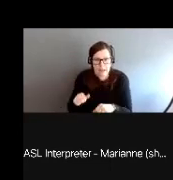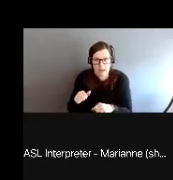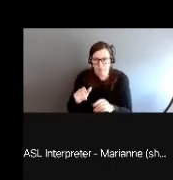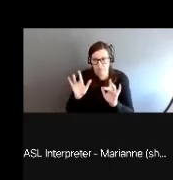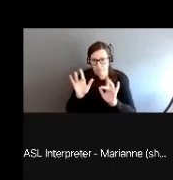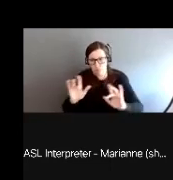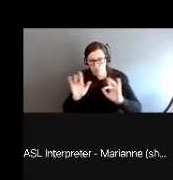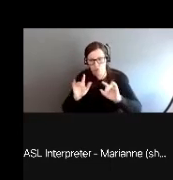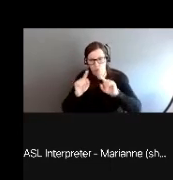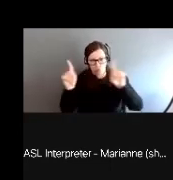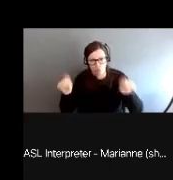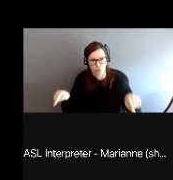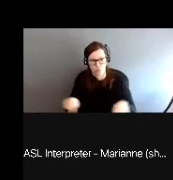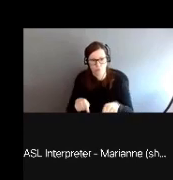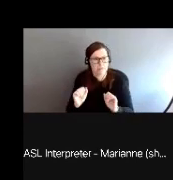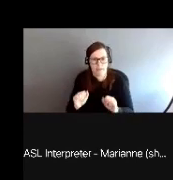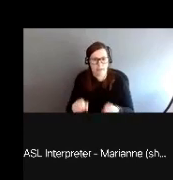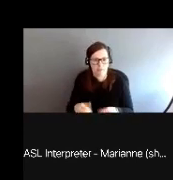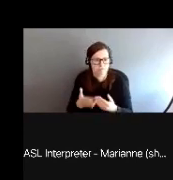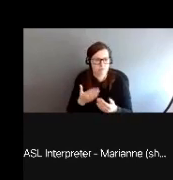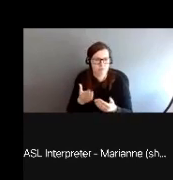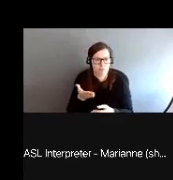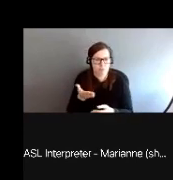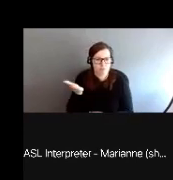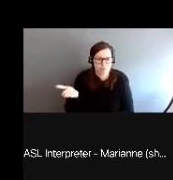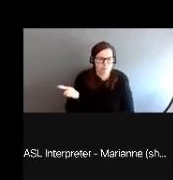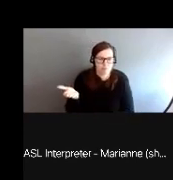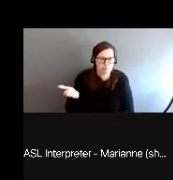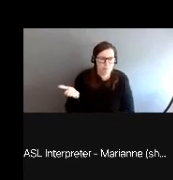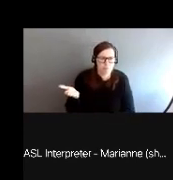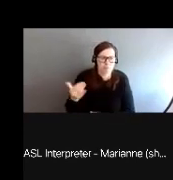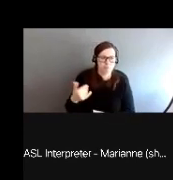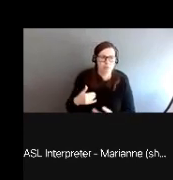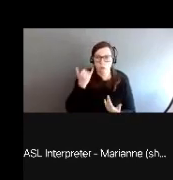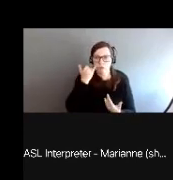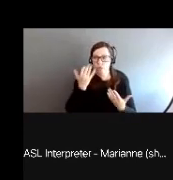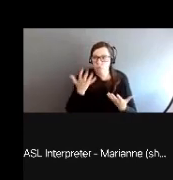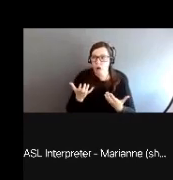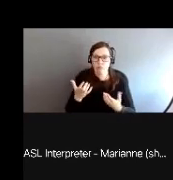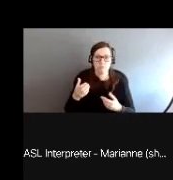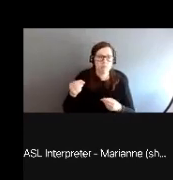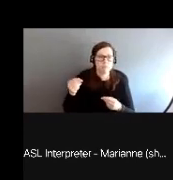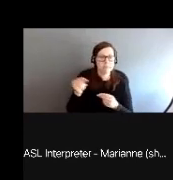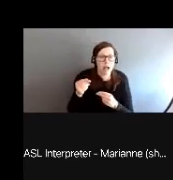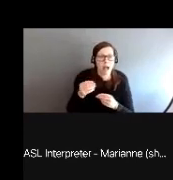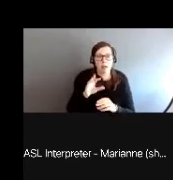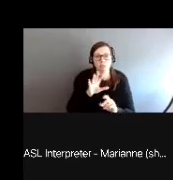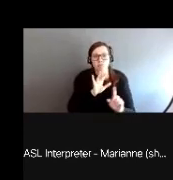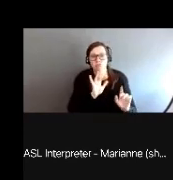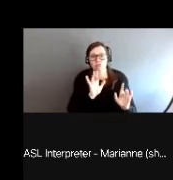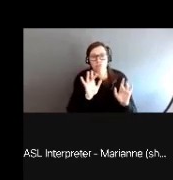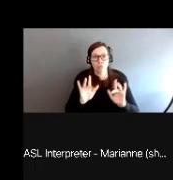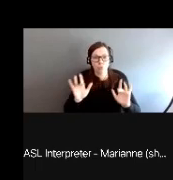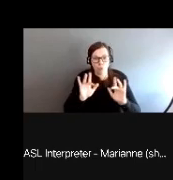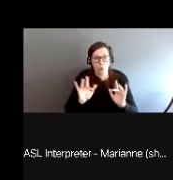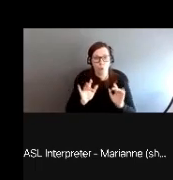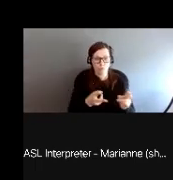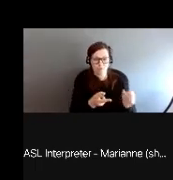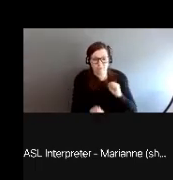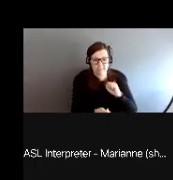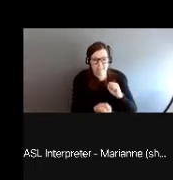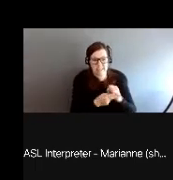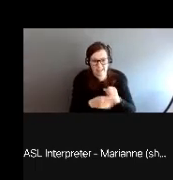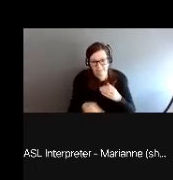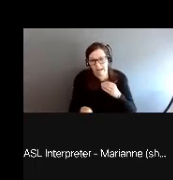narrate some of the slides you're working on if you want to. So even that is already built into PowerPoint. But Loom is another tool that